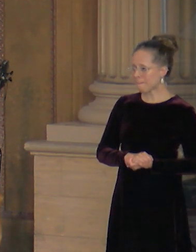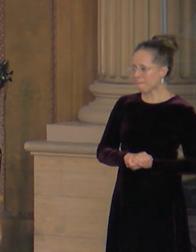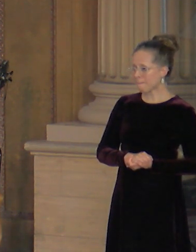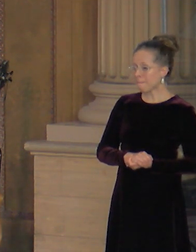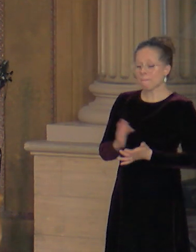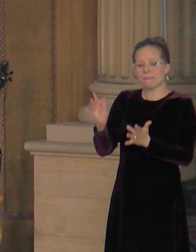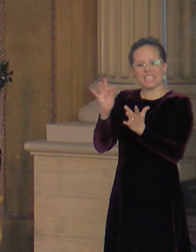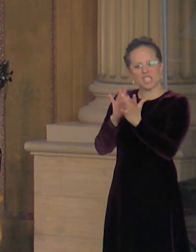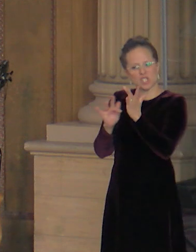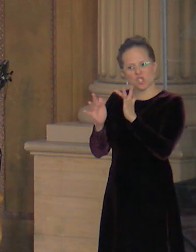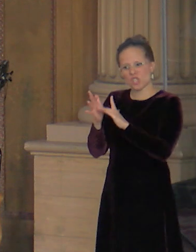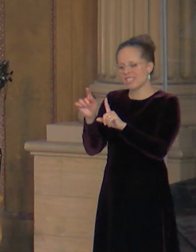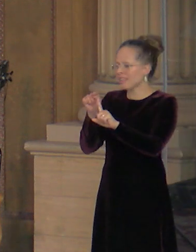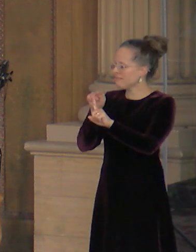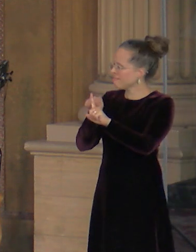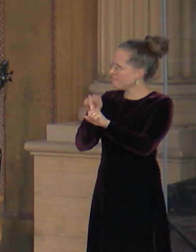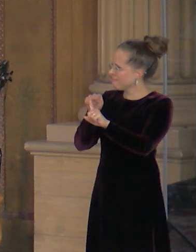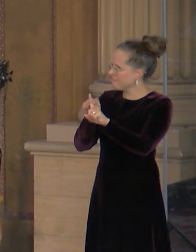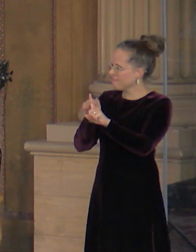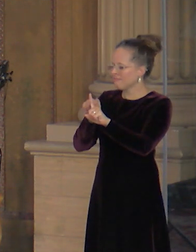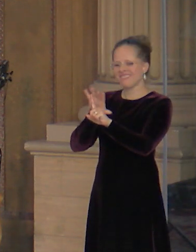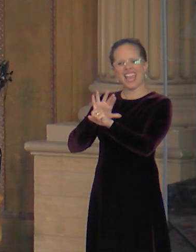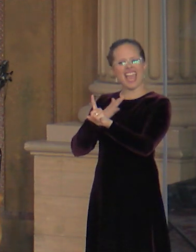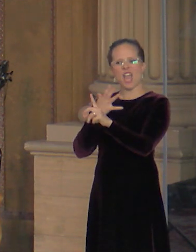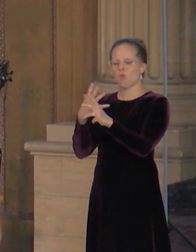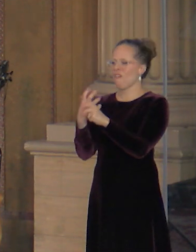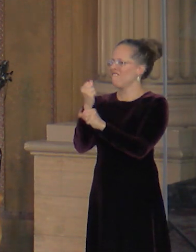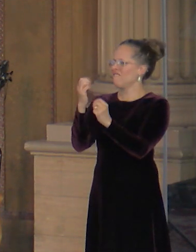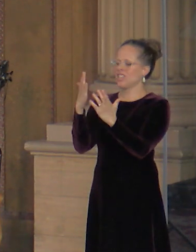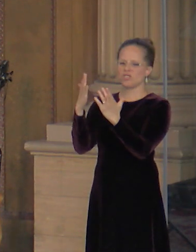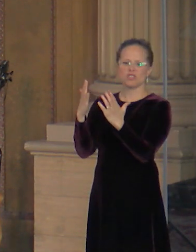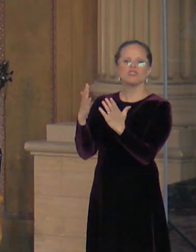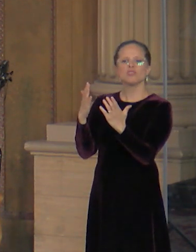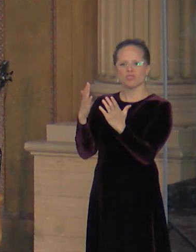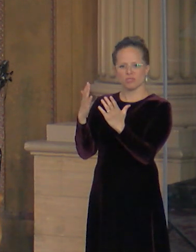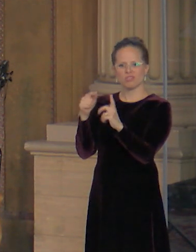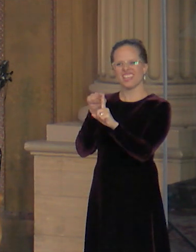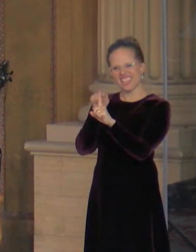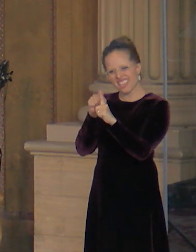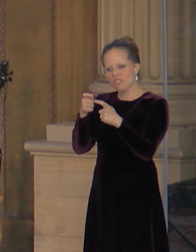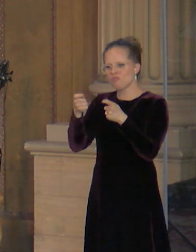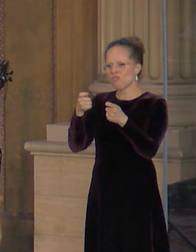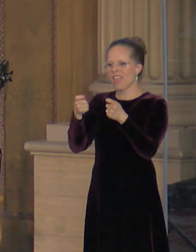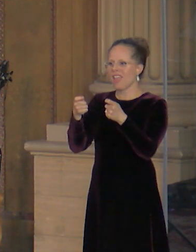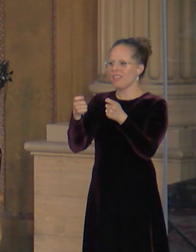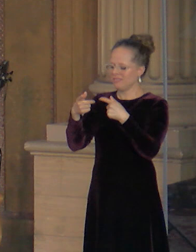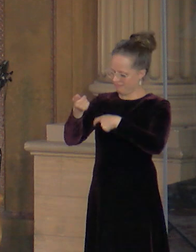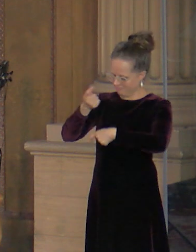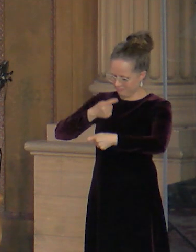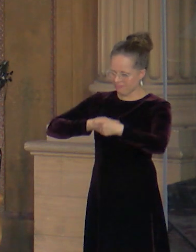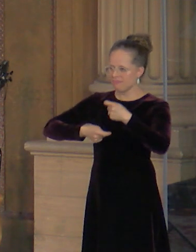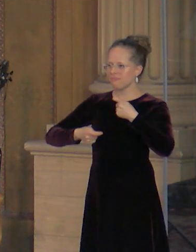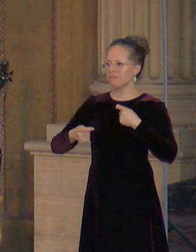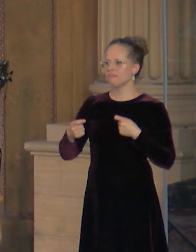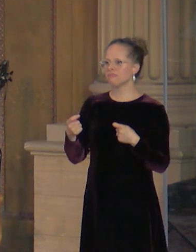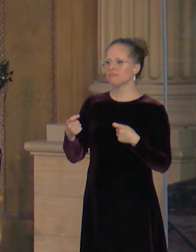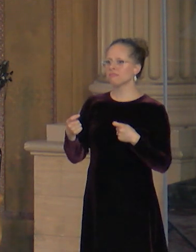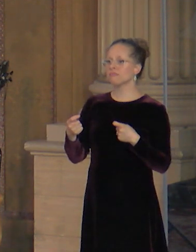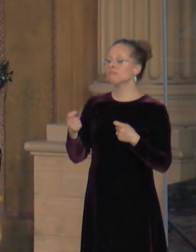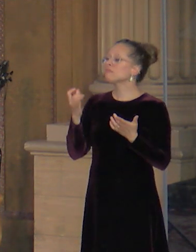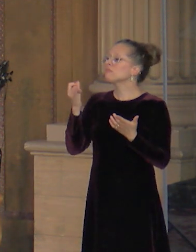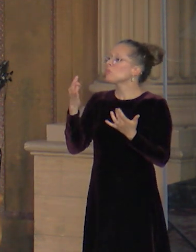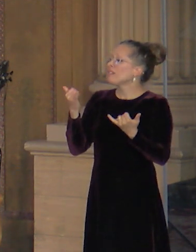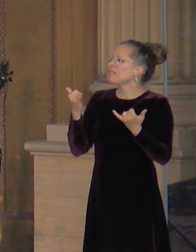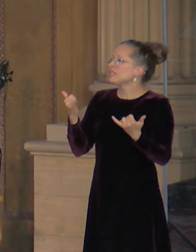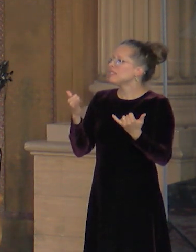Jesus is our champion Jesus is our victor he is the one who reigns in our place and so if you're here today